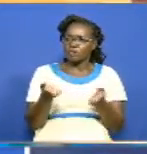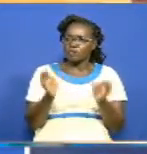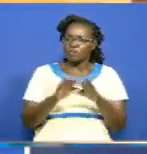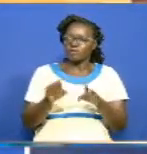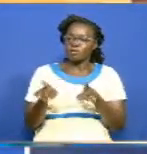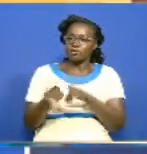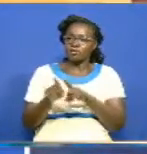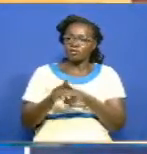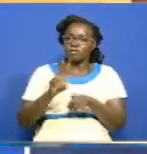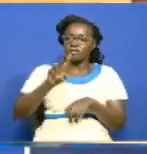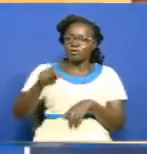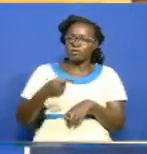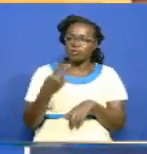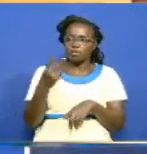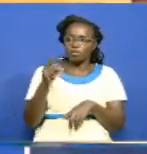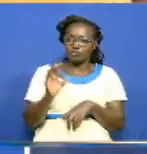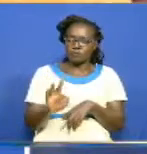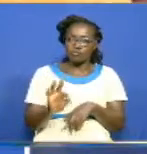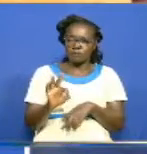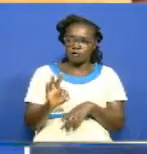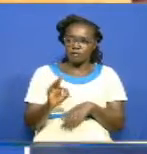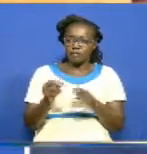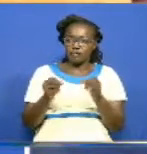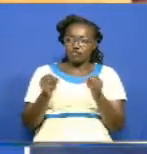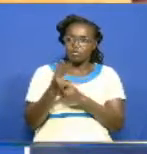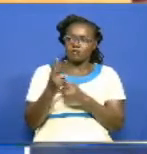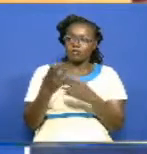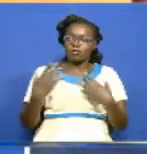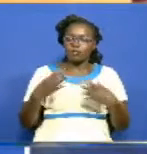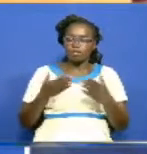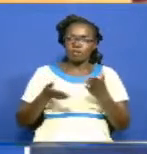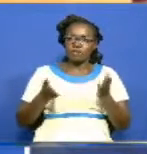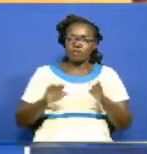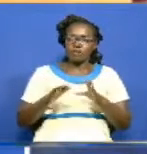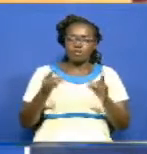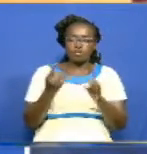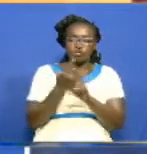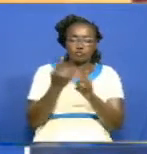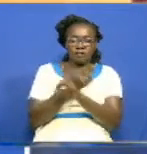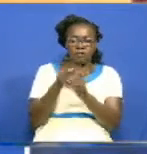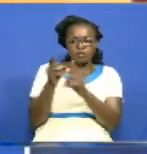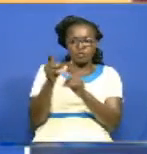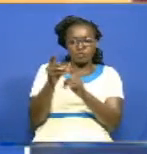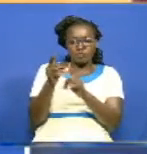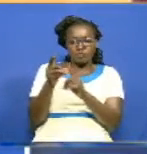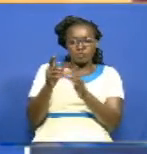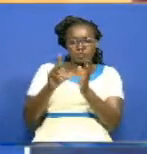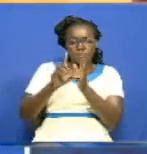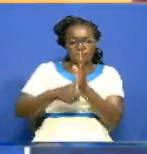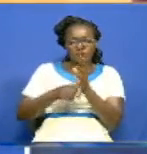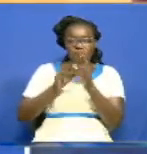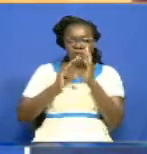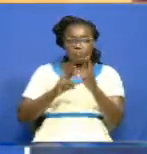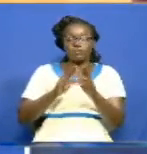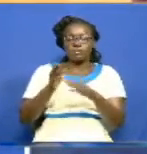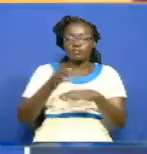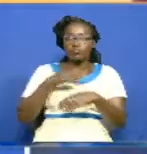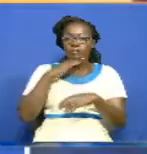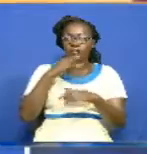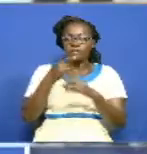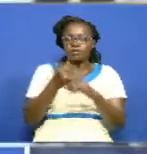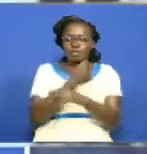rose to 2,023, with 12 more patients losing their lives on diverse dates due to late reports on deaths by